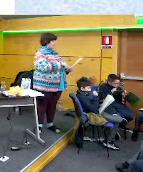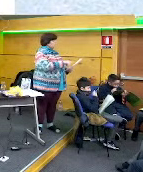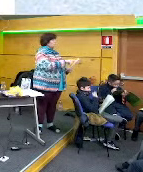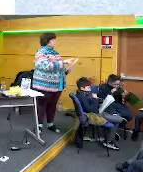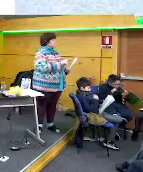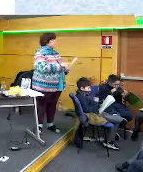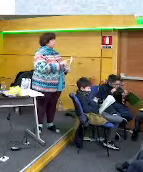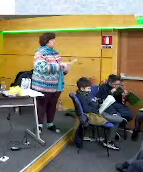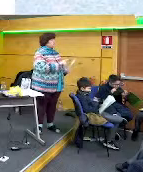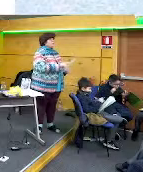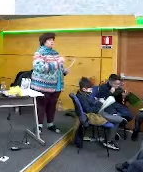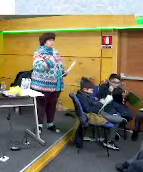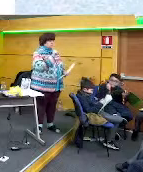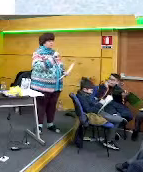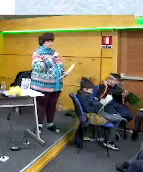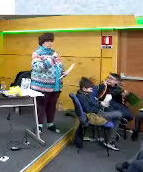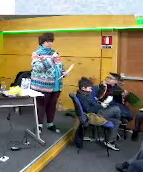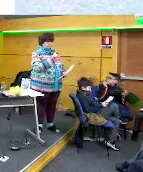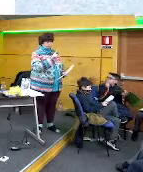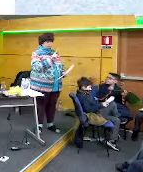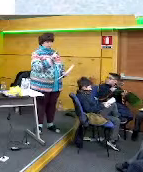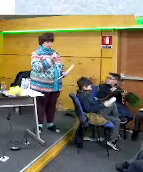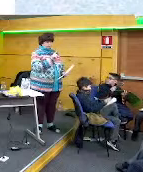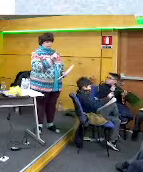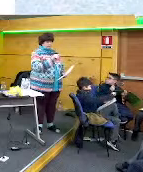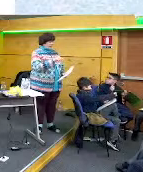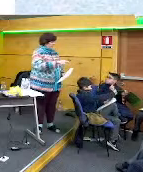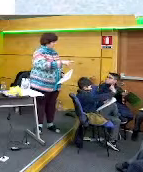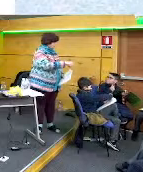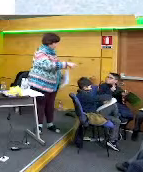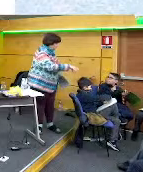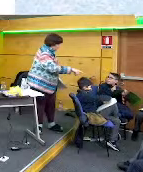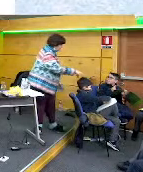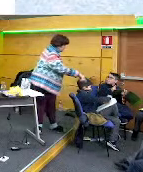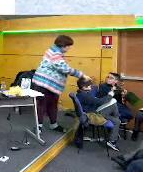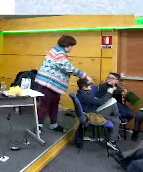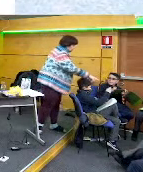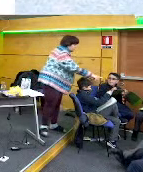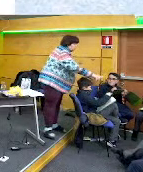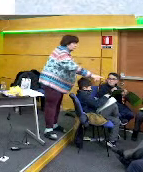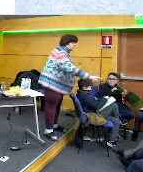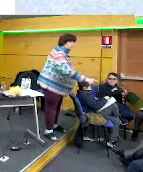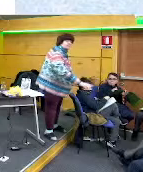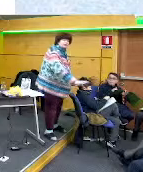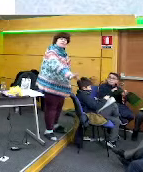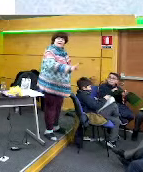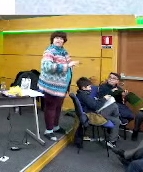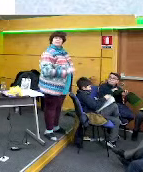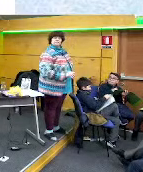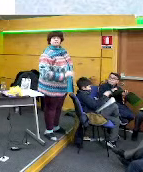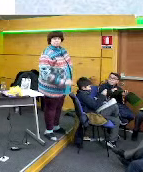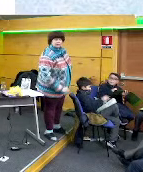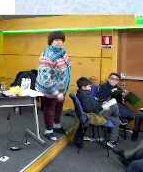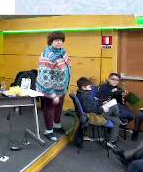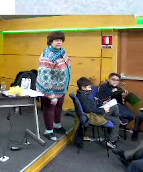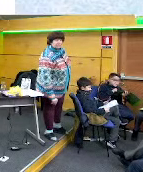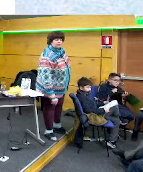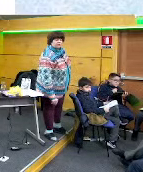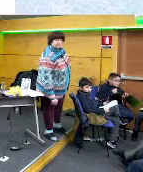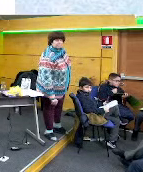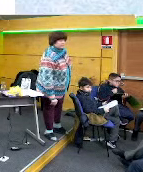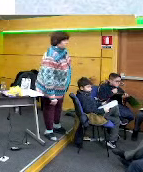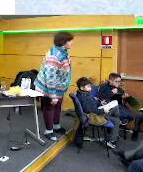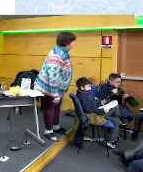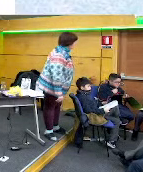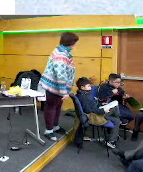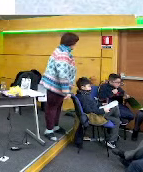There's a lot of words in just those two. I didn't see anybody circling words here, so I guess you're smarter than I